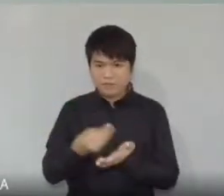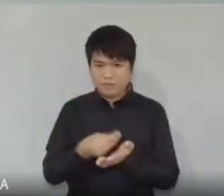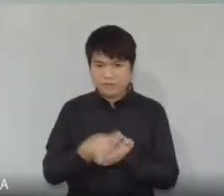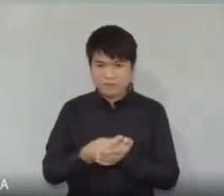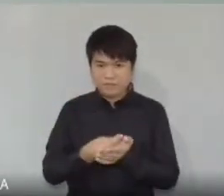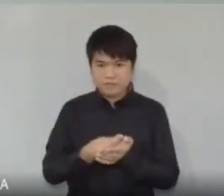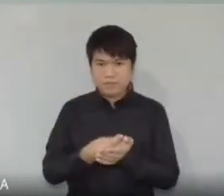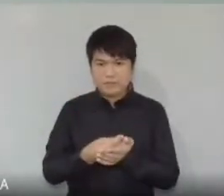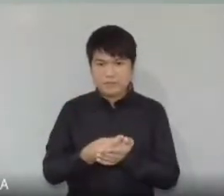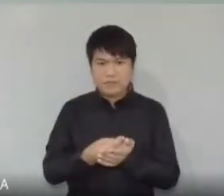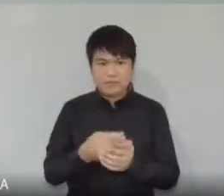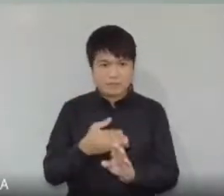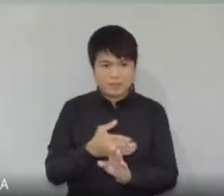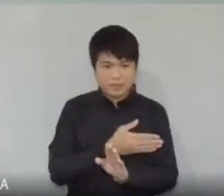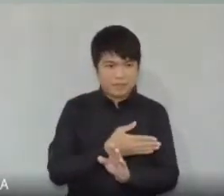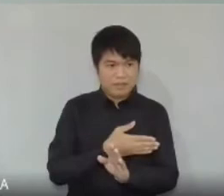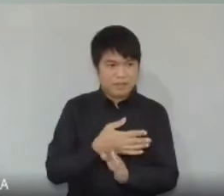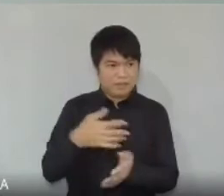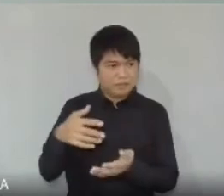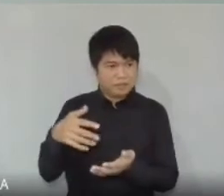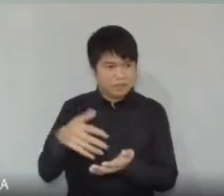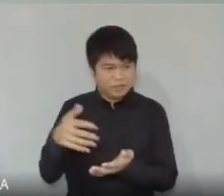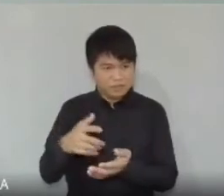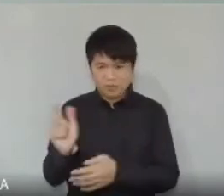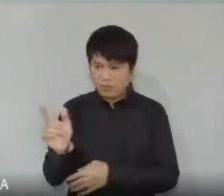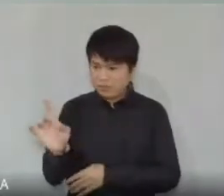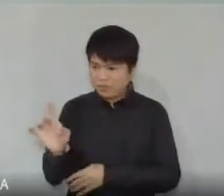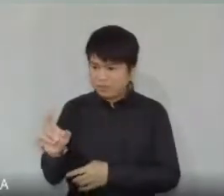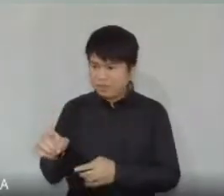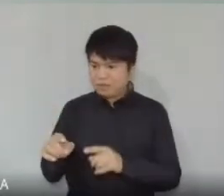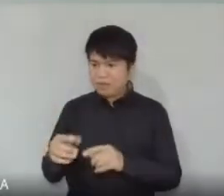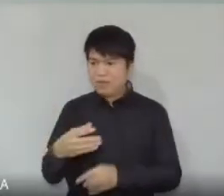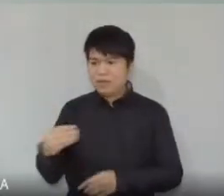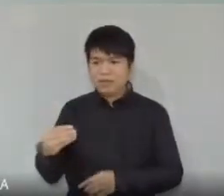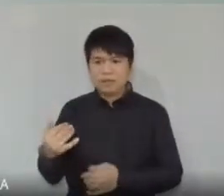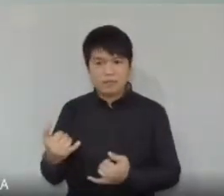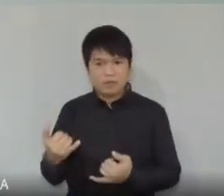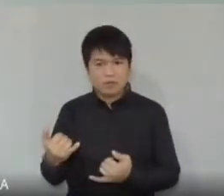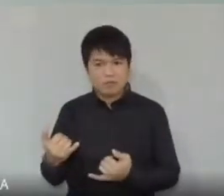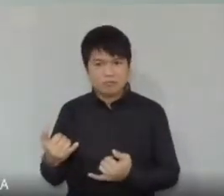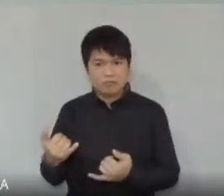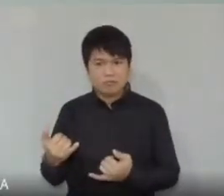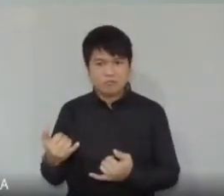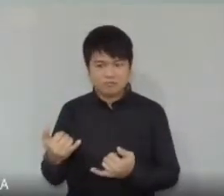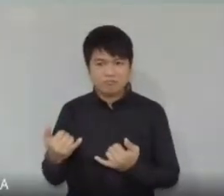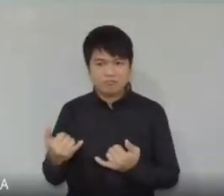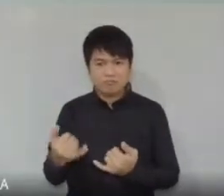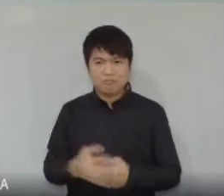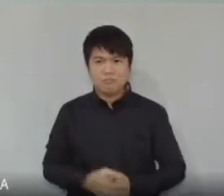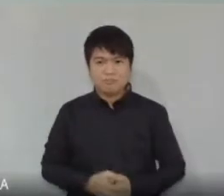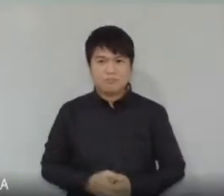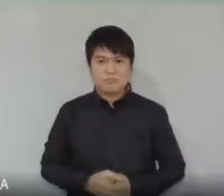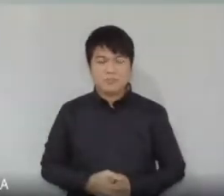and all its variations, no, in terms of terminology, mayroong digital health, e-health, and